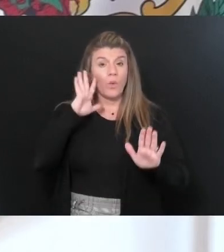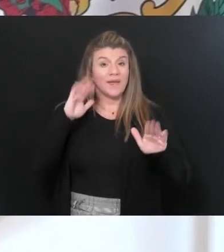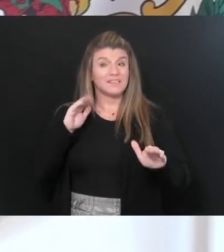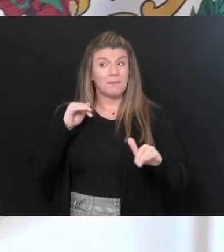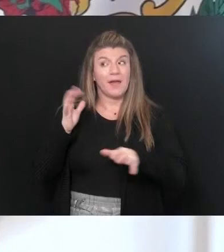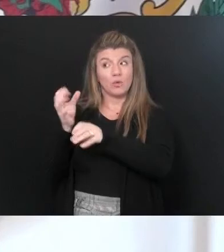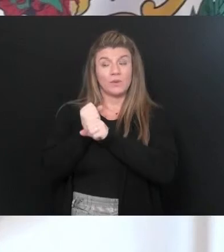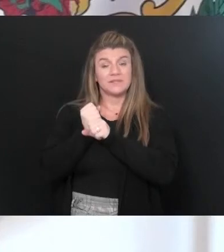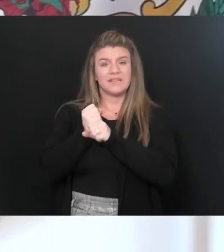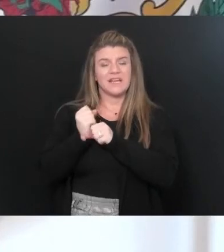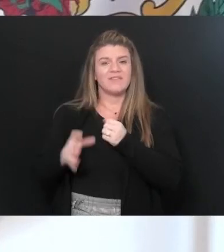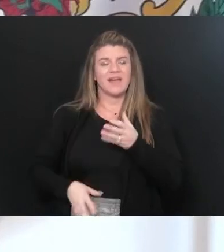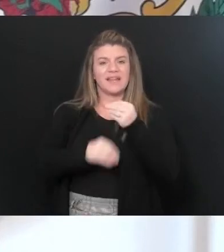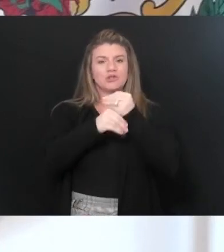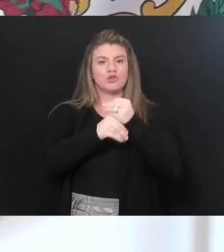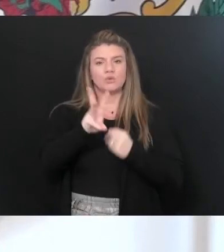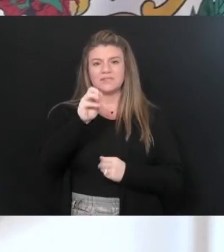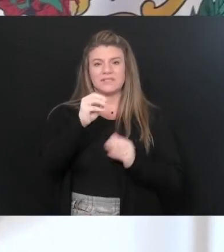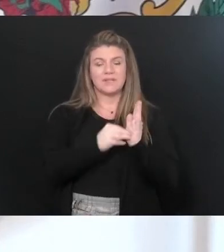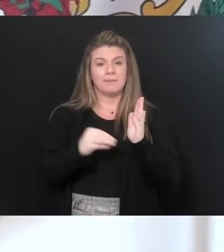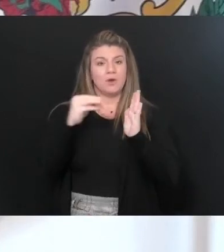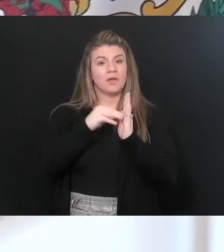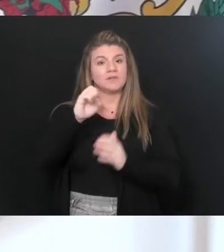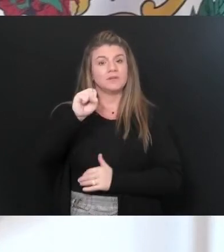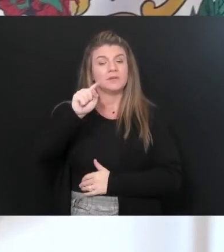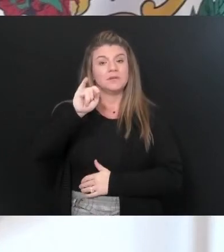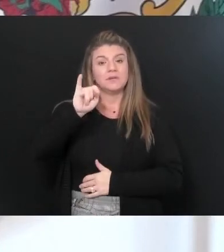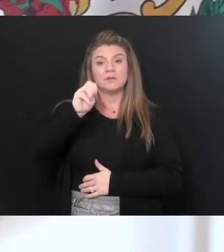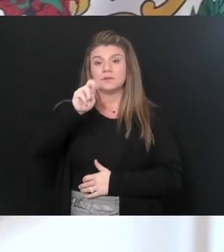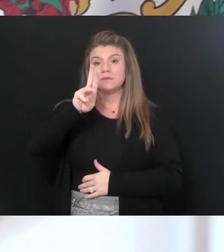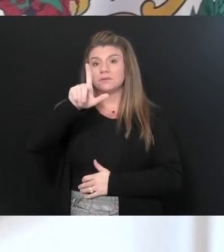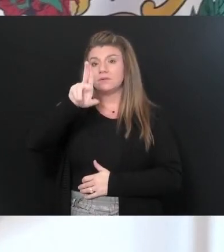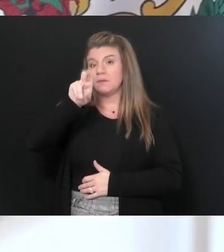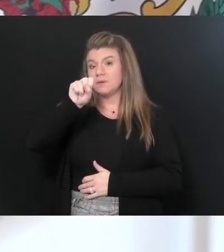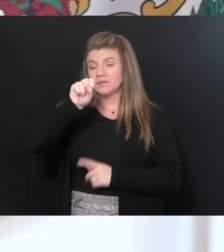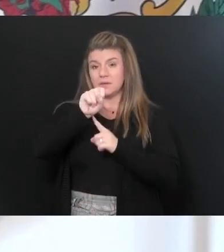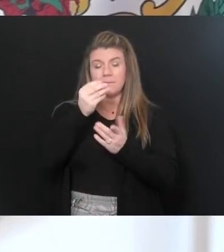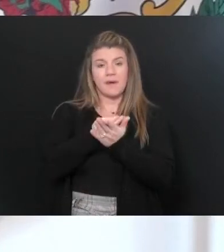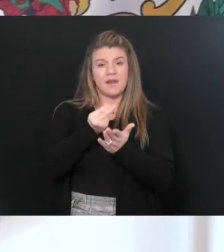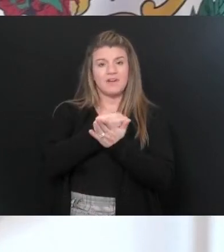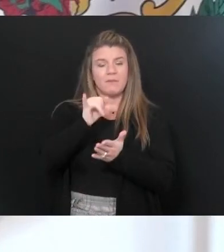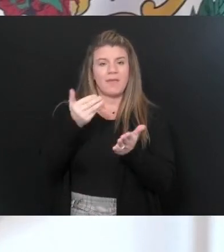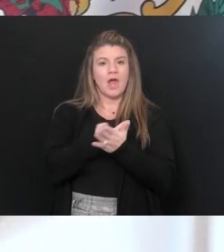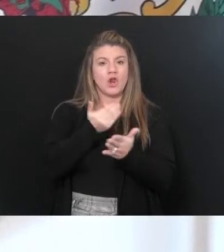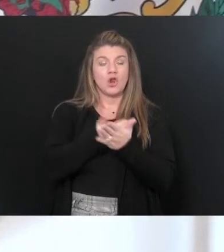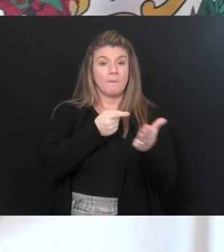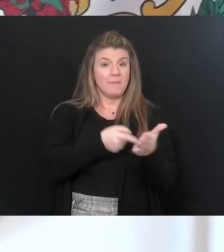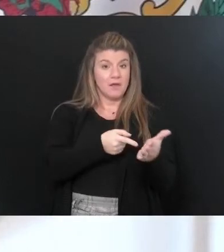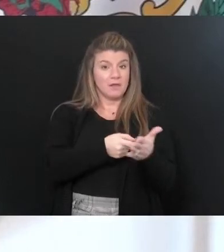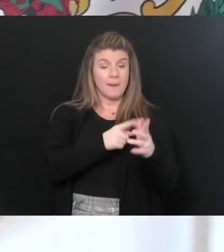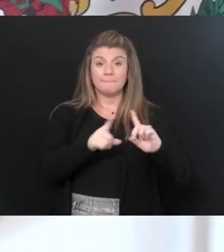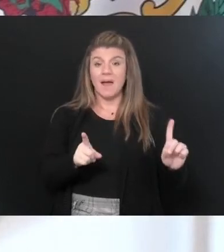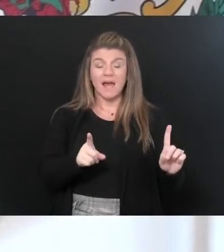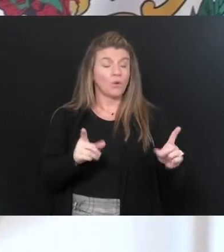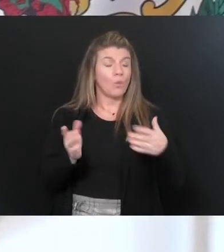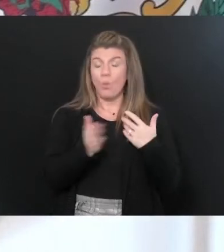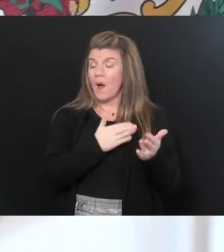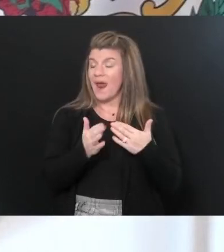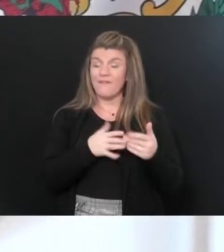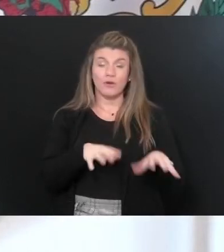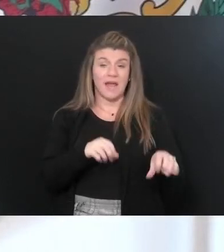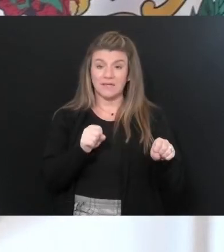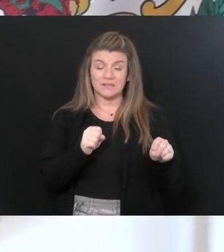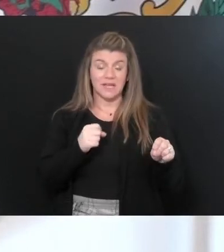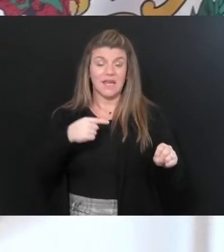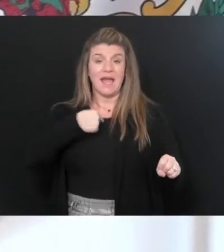receive an additional $60 million in stimulus money, you know, from the new bill. And however, you know, whatever it takes, you know,